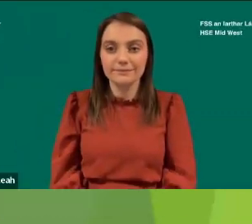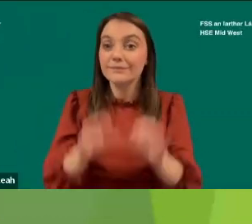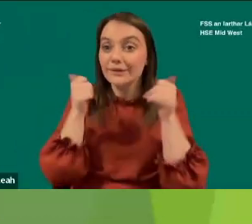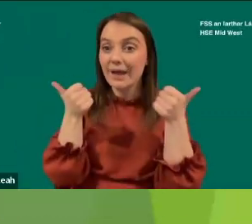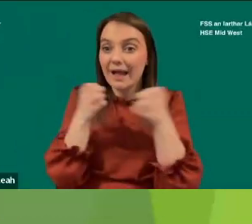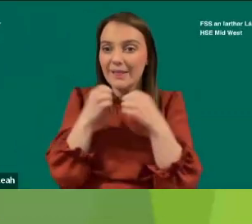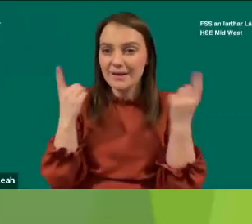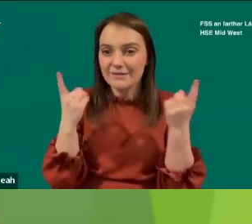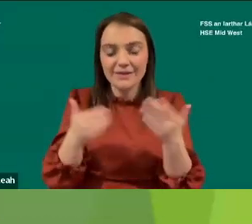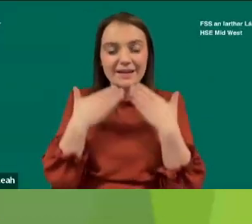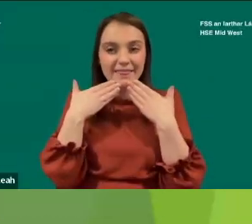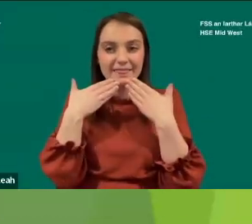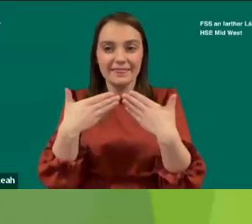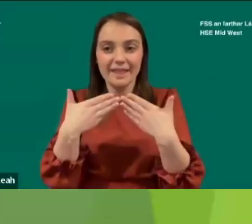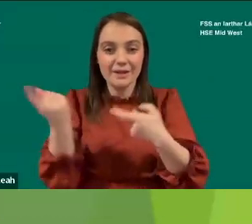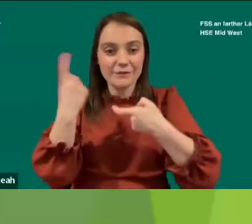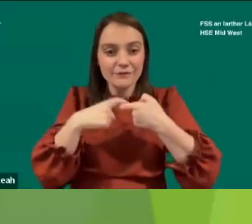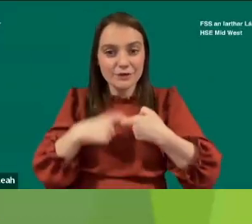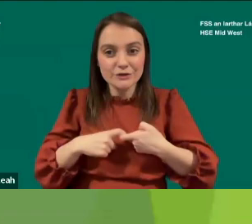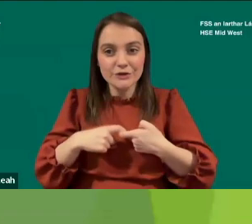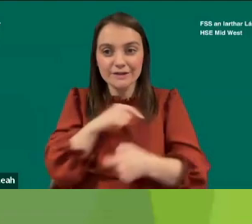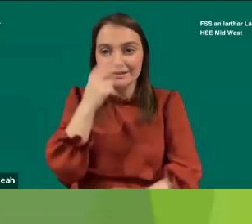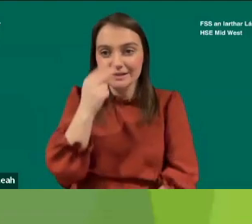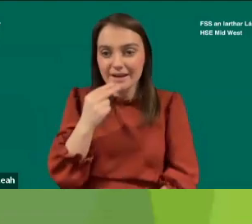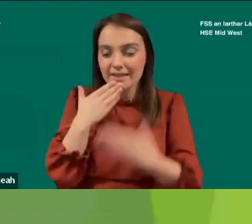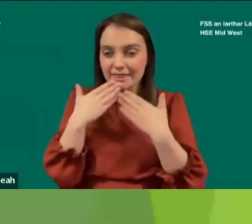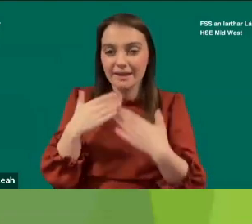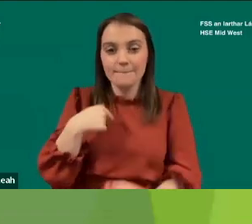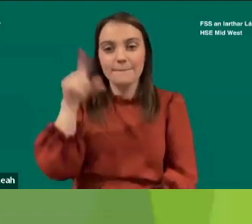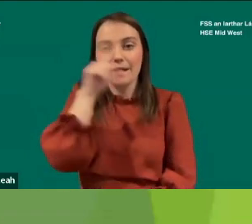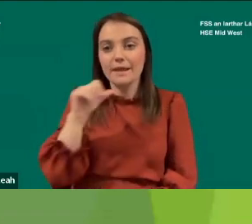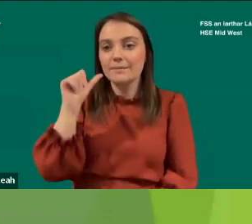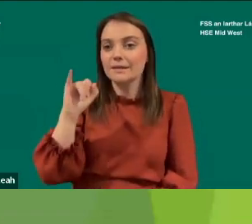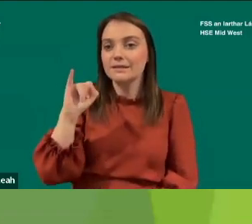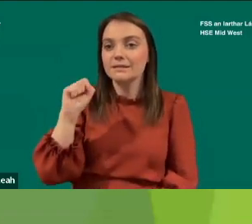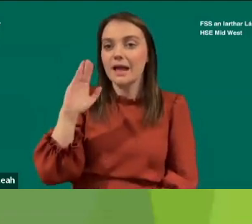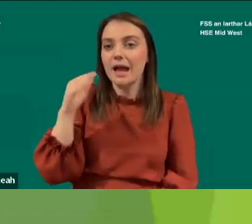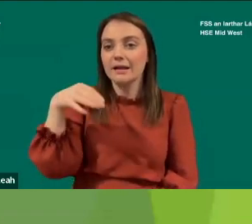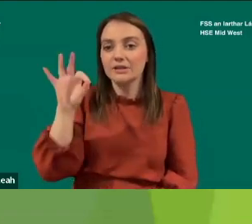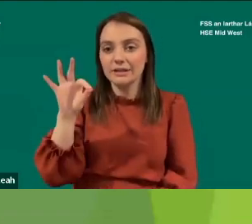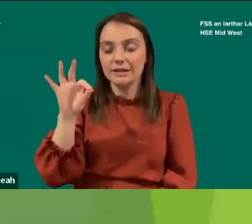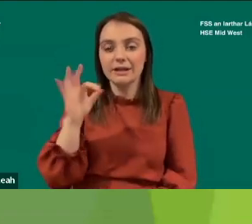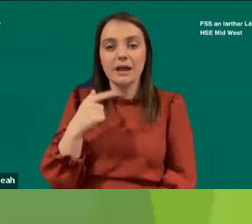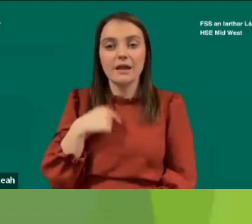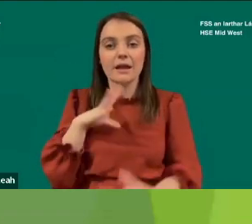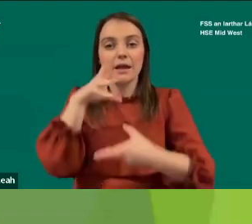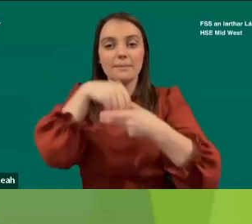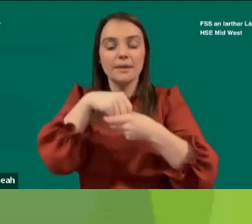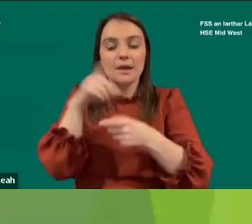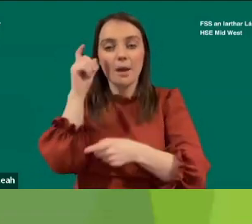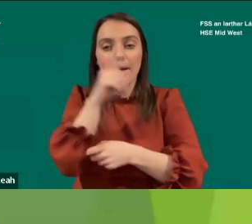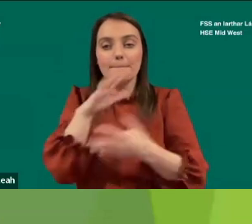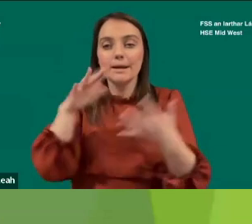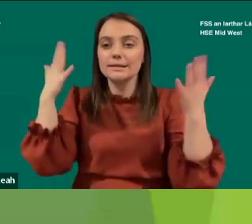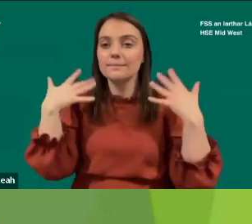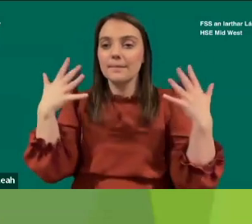Hi, thank you for joining us here this evening. So I'm Aisling and I'm part of the Complex Menopause team